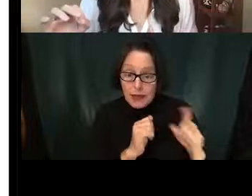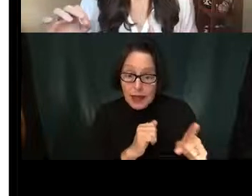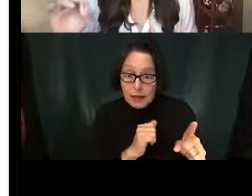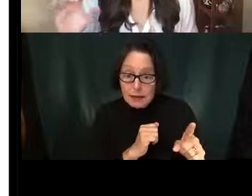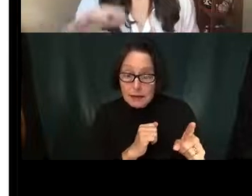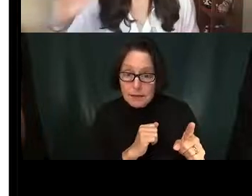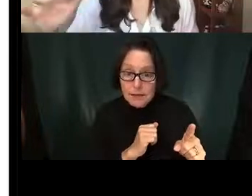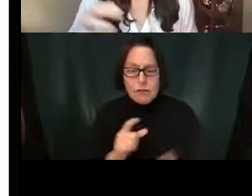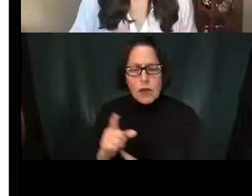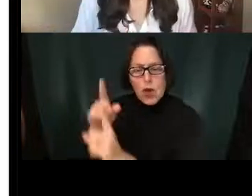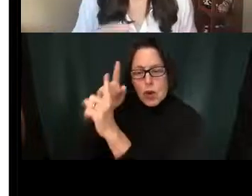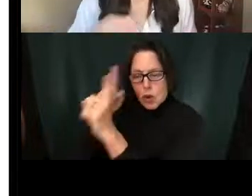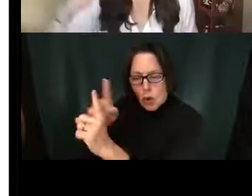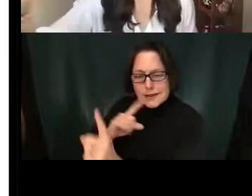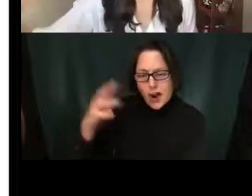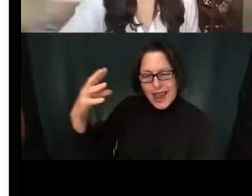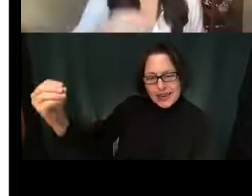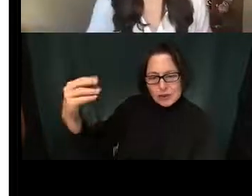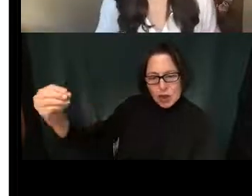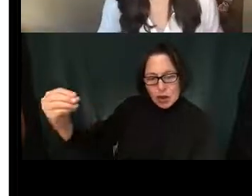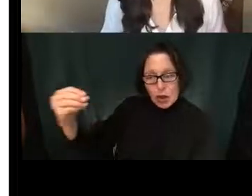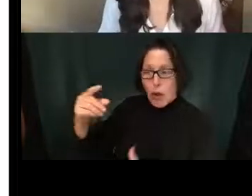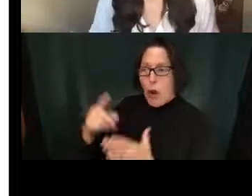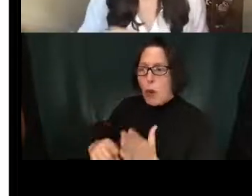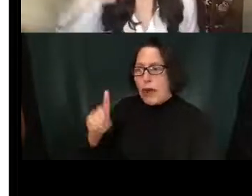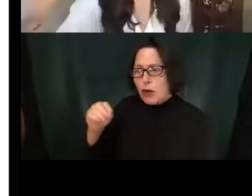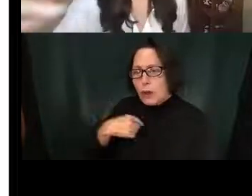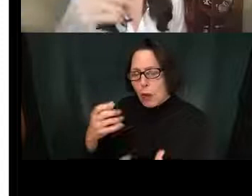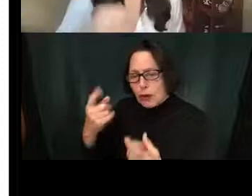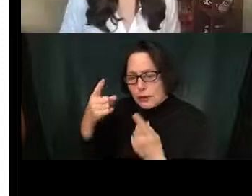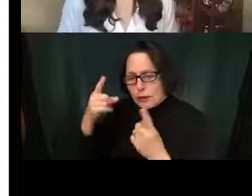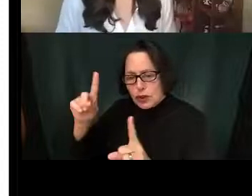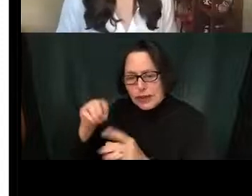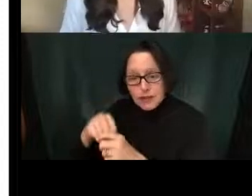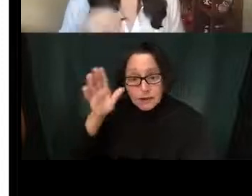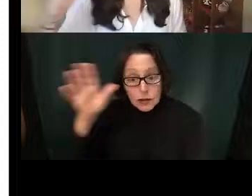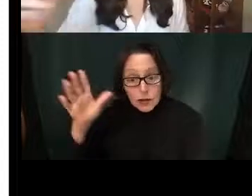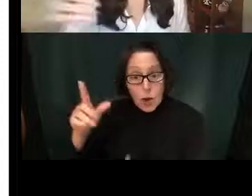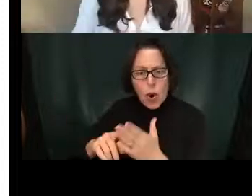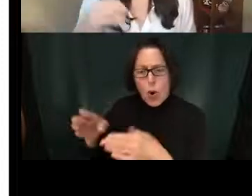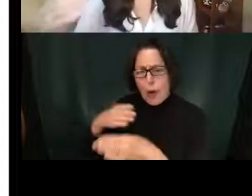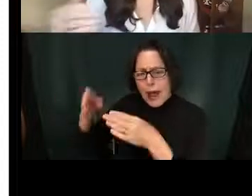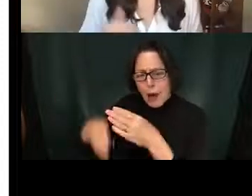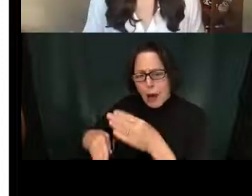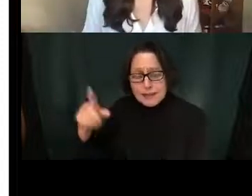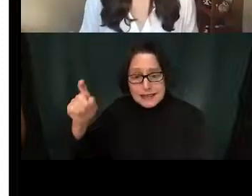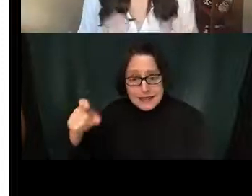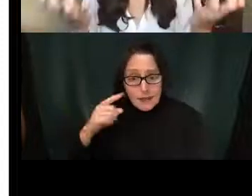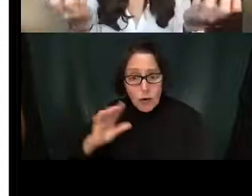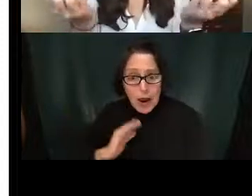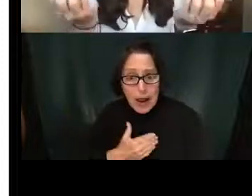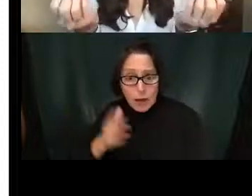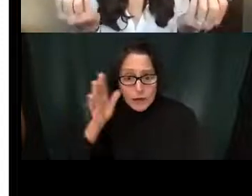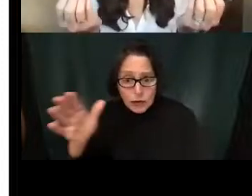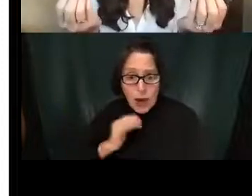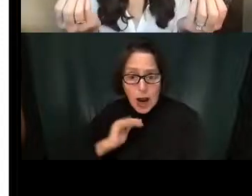Our goals are more external. What do we want to achieve in the future? What outcomes are needed for our organization, for our team, and for us personally? And